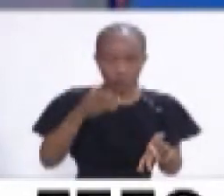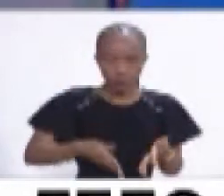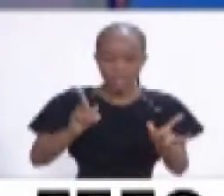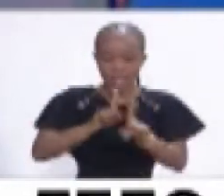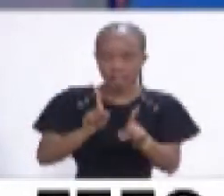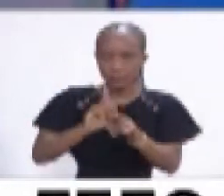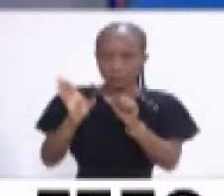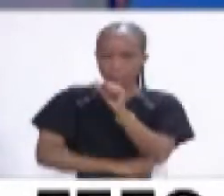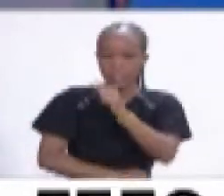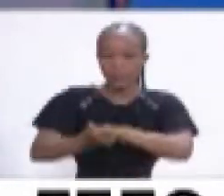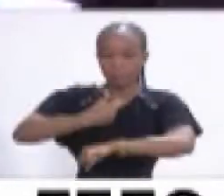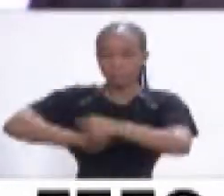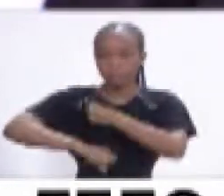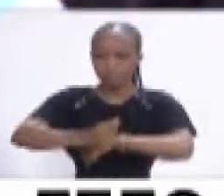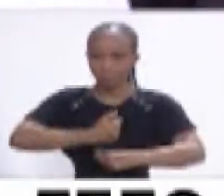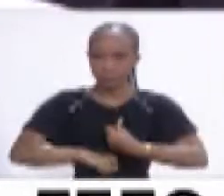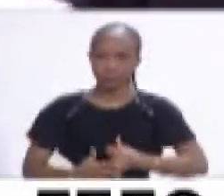criminal acts.